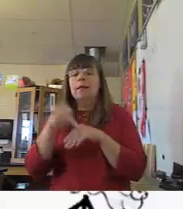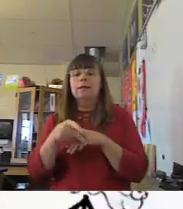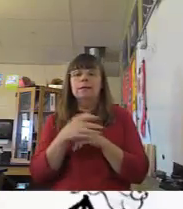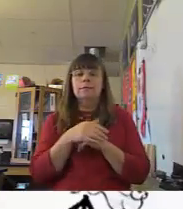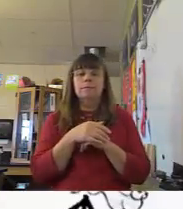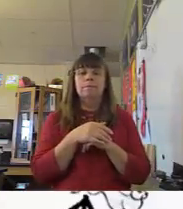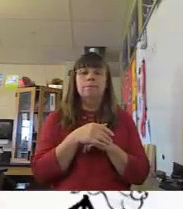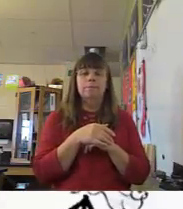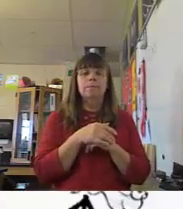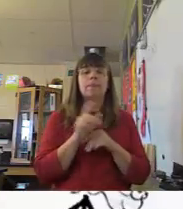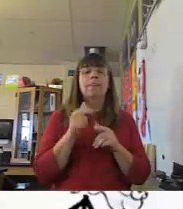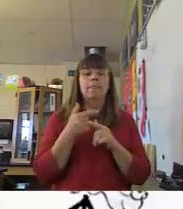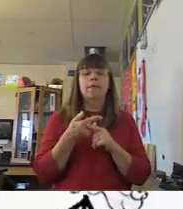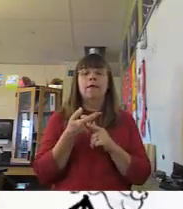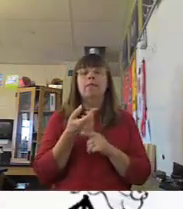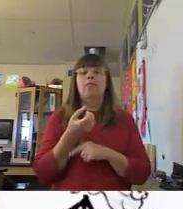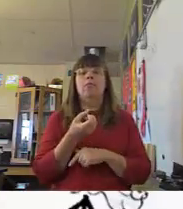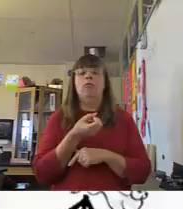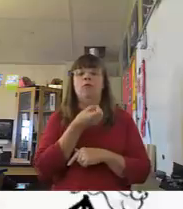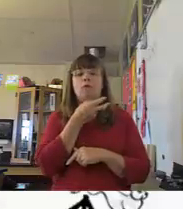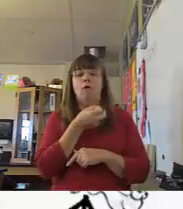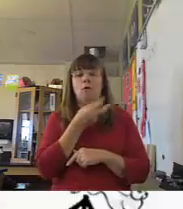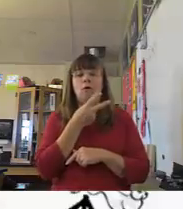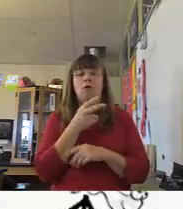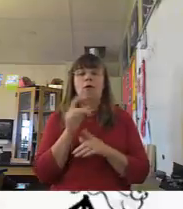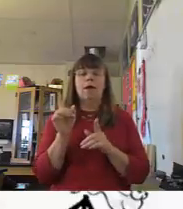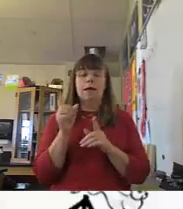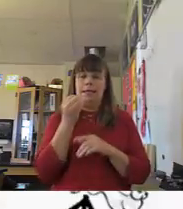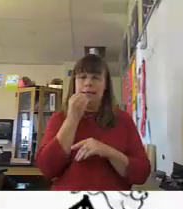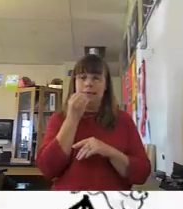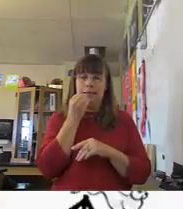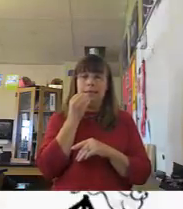grasshopper, but then the mouse also eats the grasshopper.